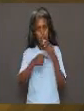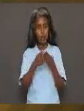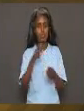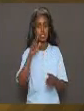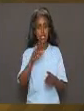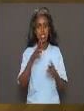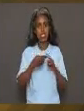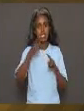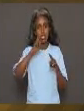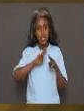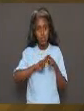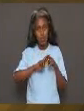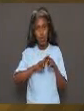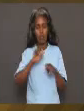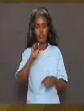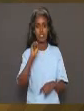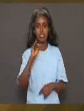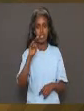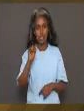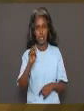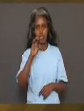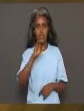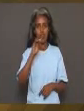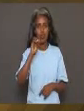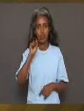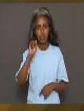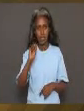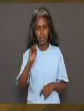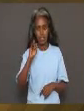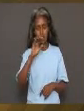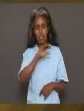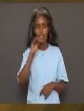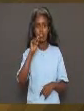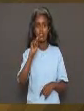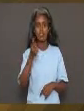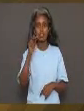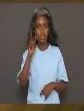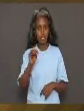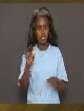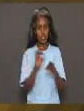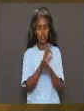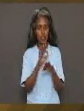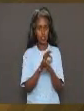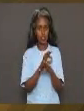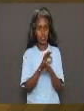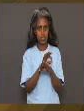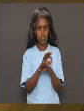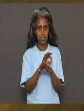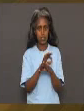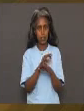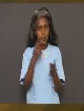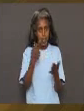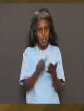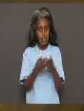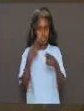reciprocals of the sine, cosine, and tangent functions. These